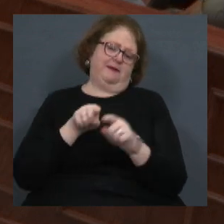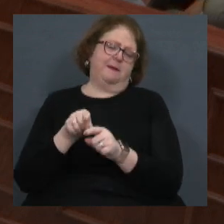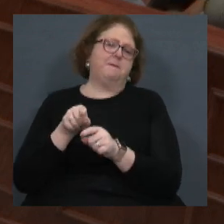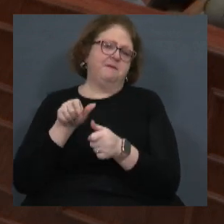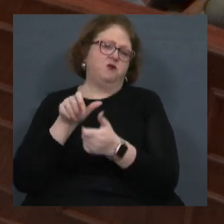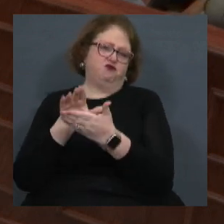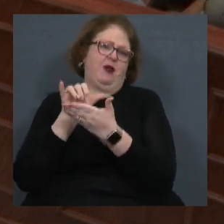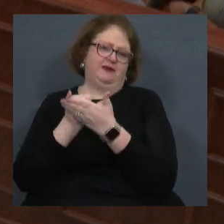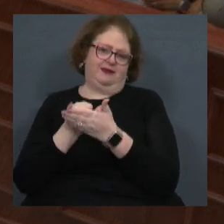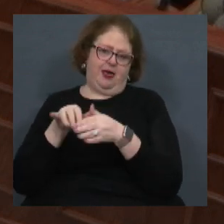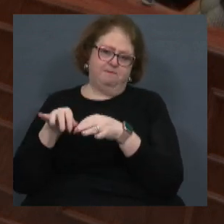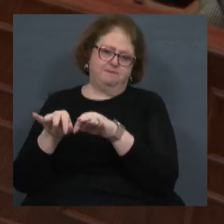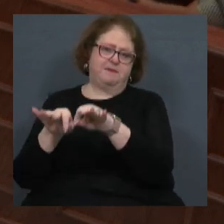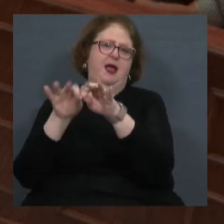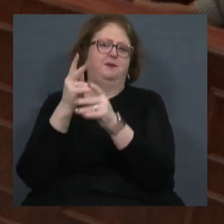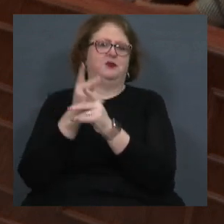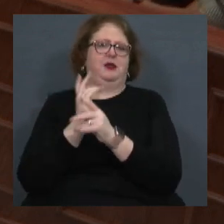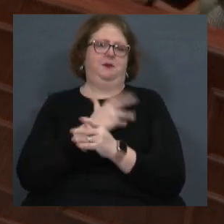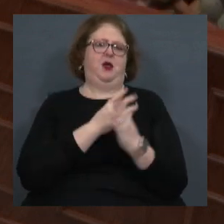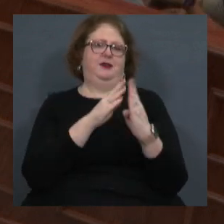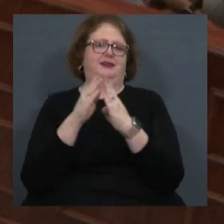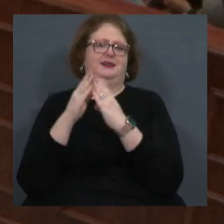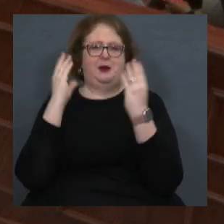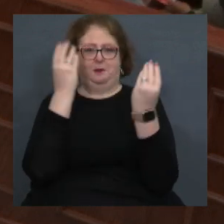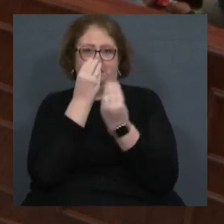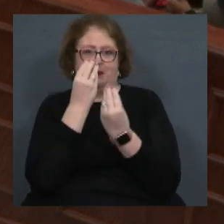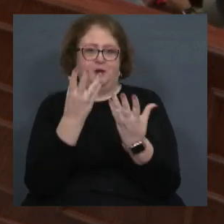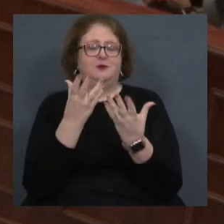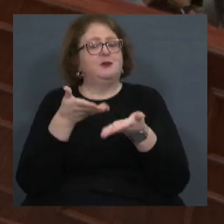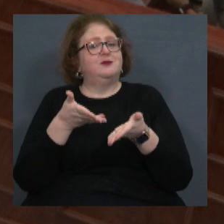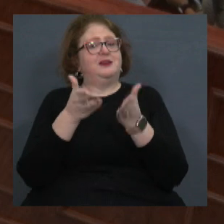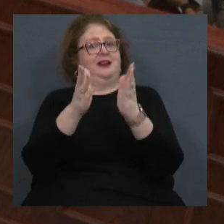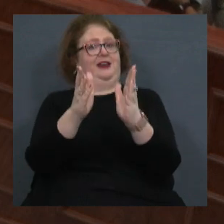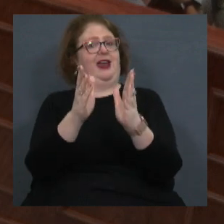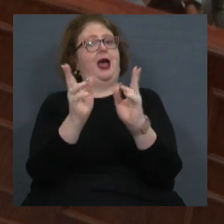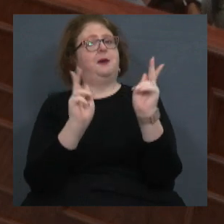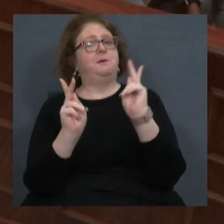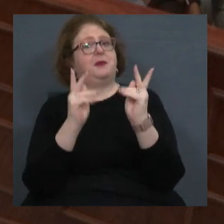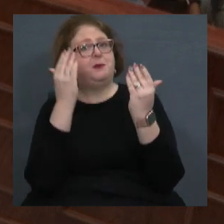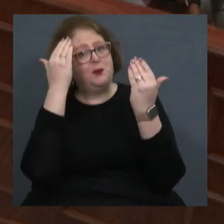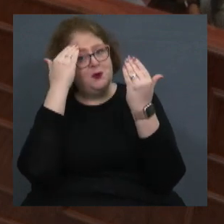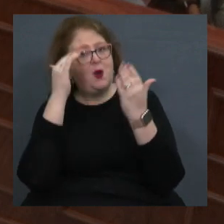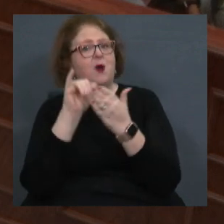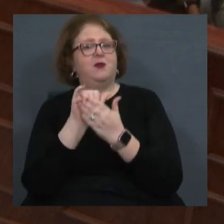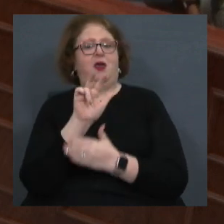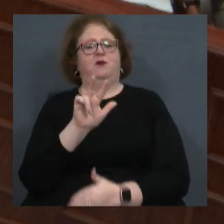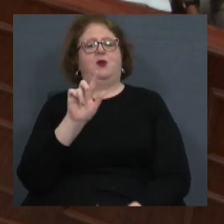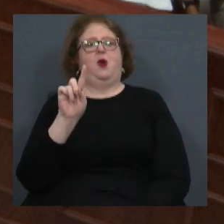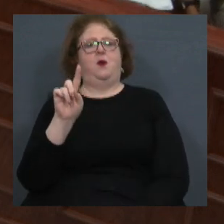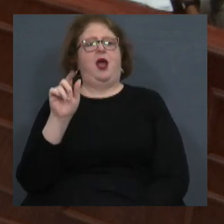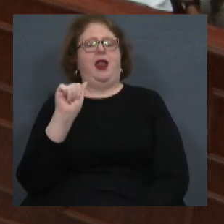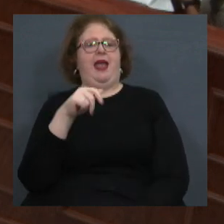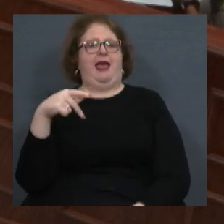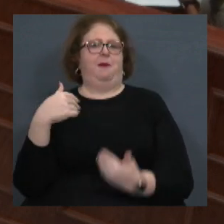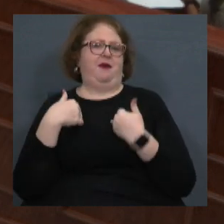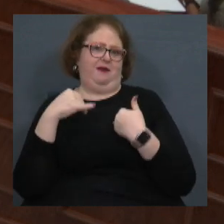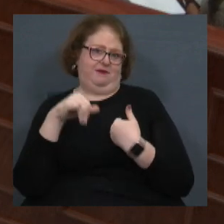to highlight that for the public and then give another shout out to our litter leader for her work in this regard.